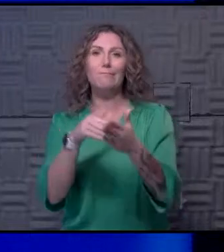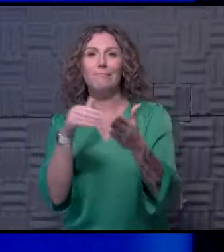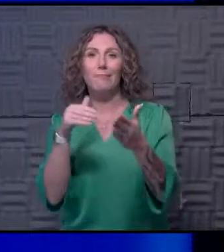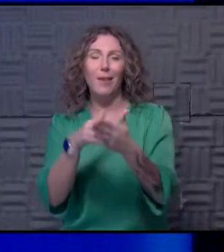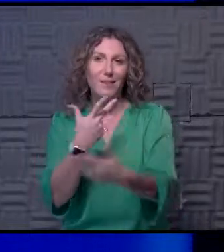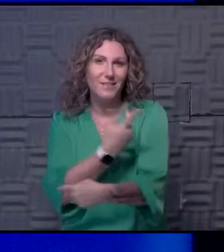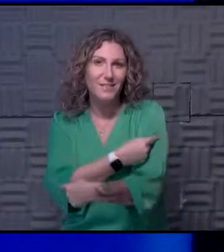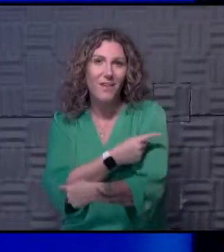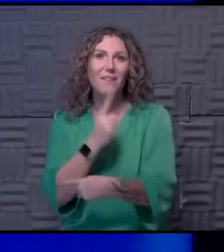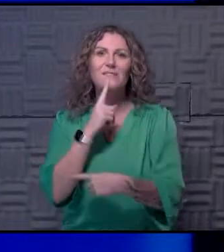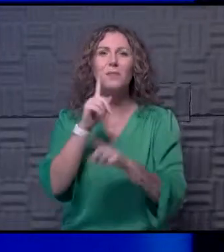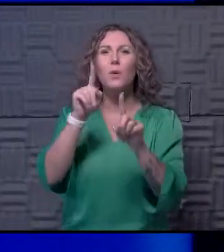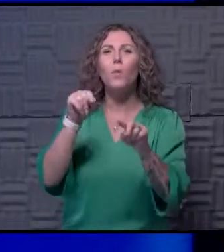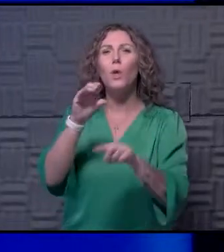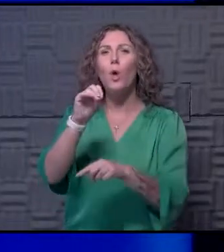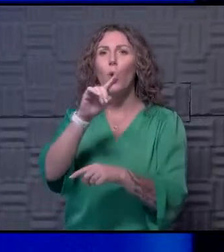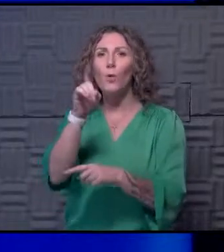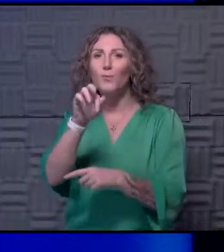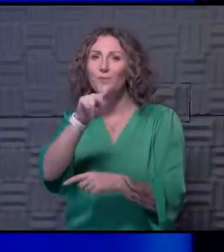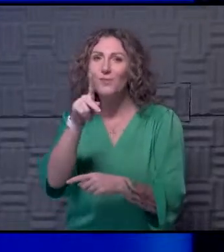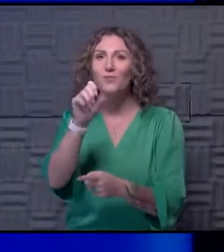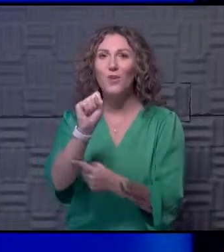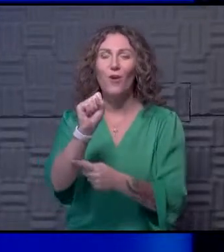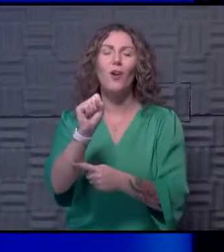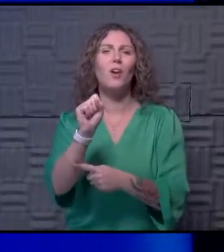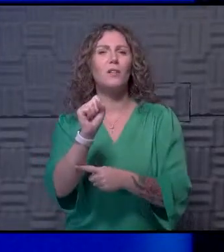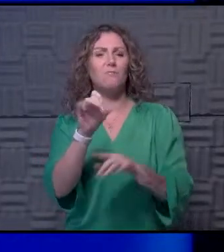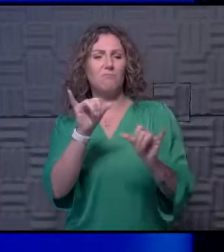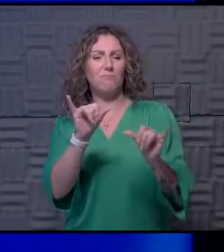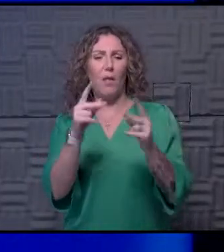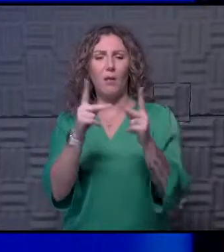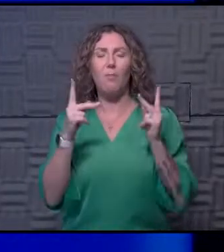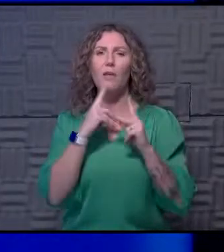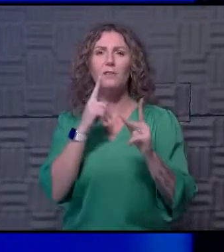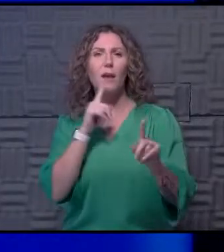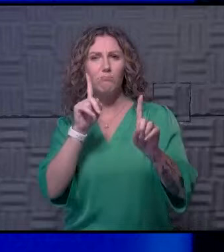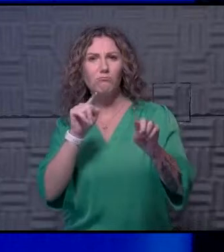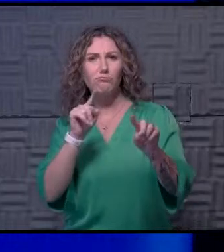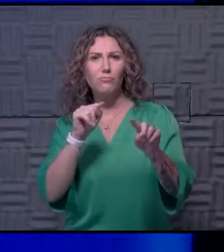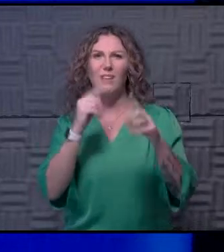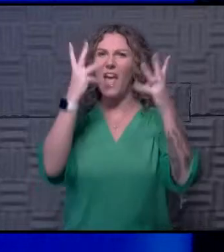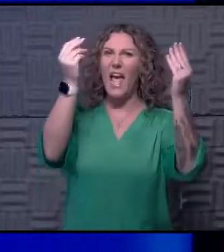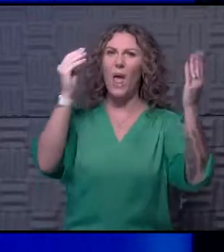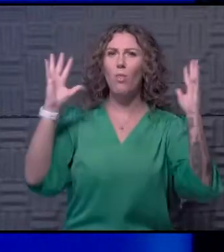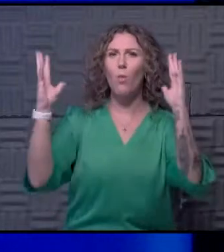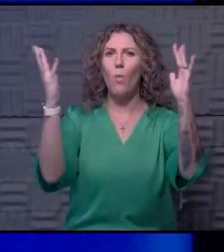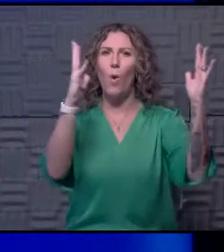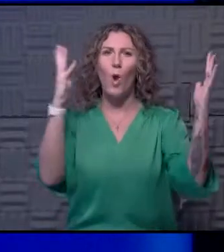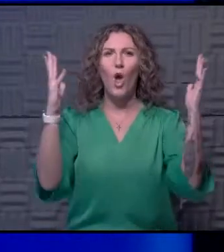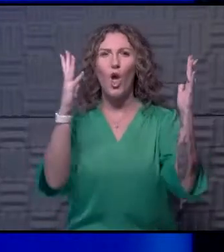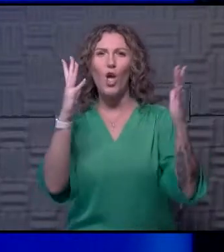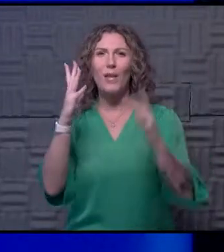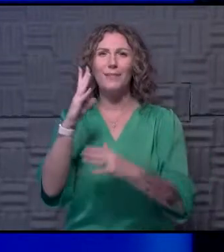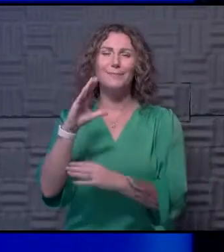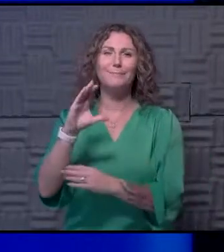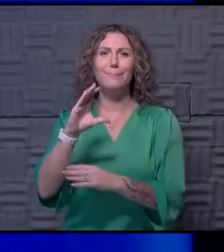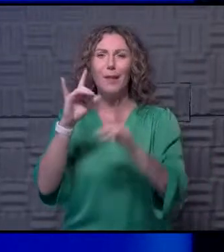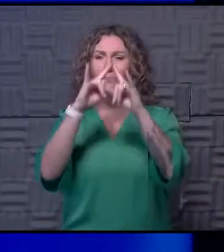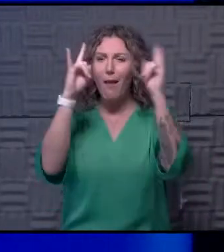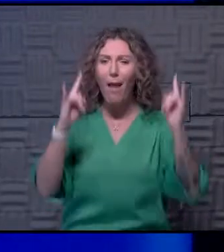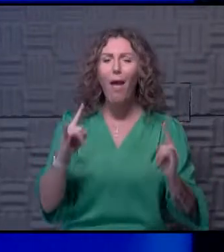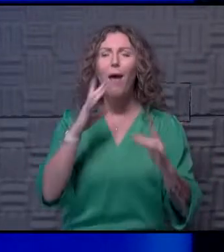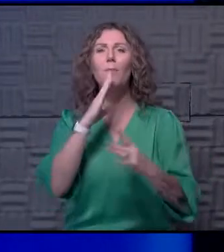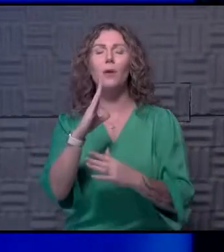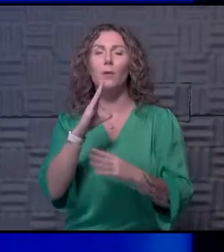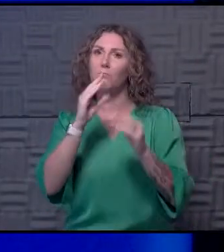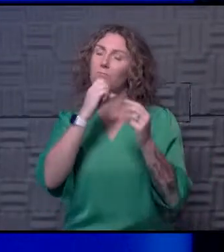out this weekend down in the Ozarks and stayed at a place that I go to a lot, and it's out in the woods, and you can get a cabin, and it's a gorgeous